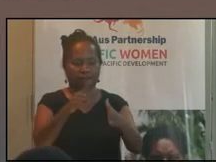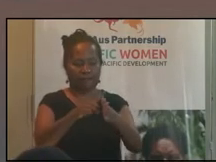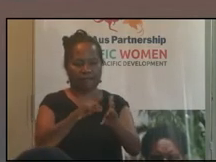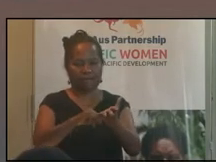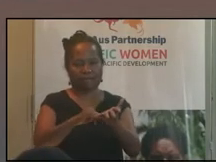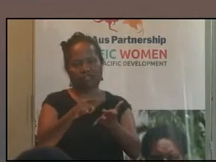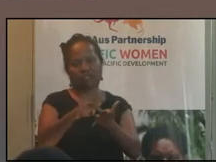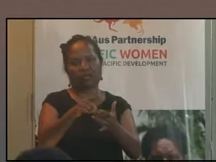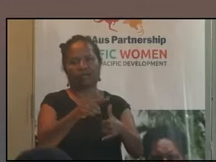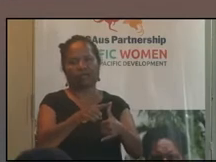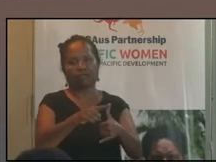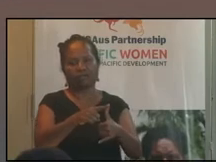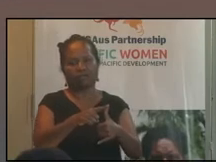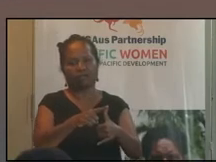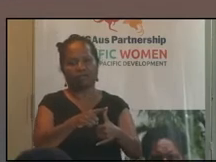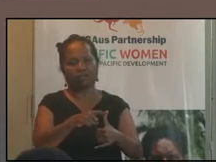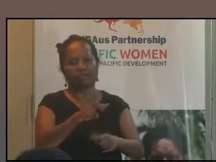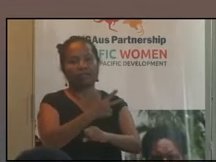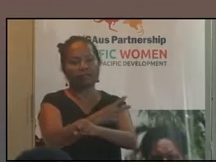Affairs.